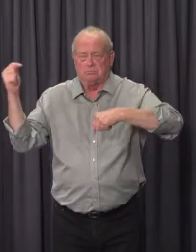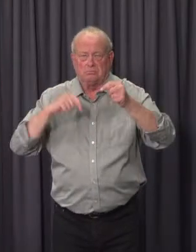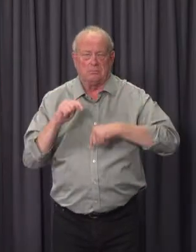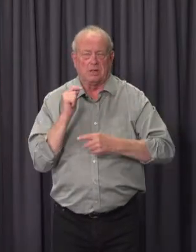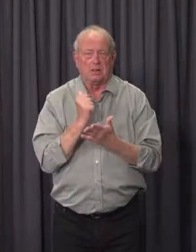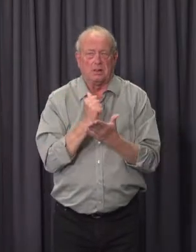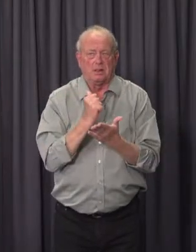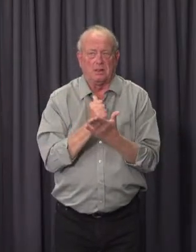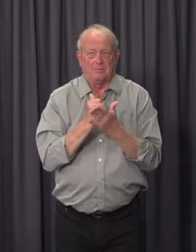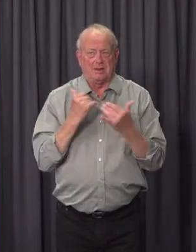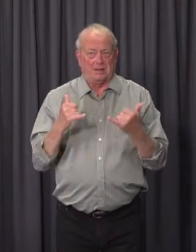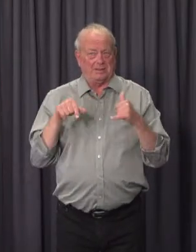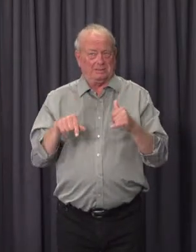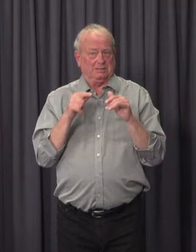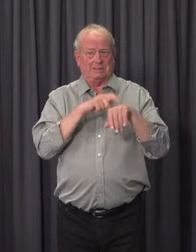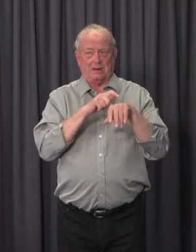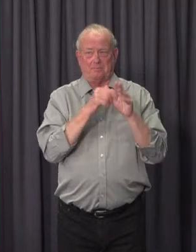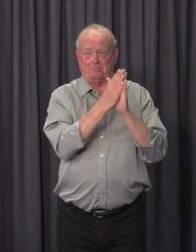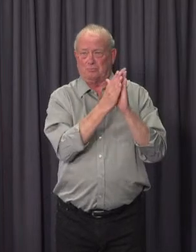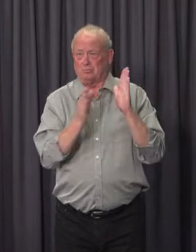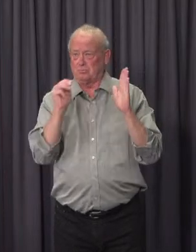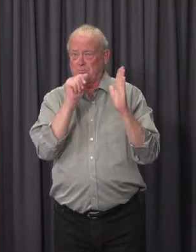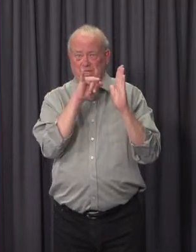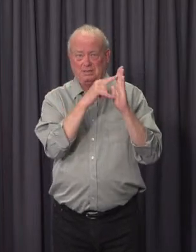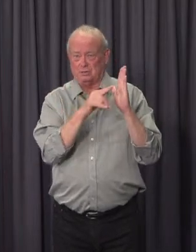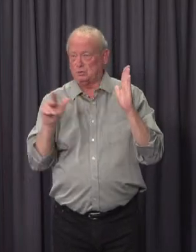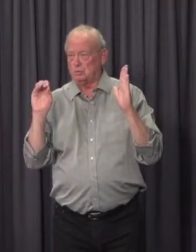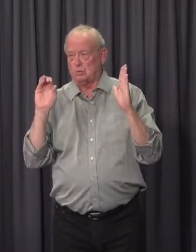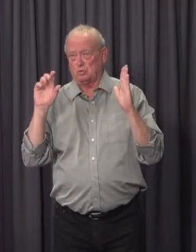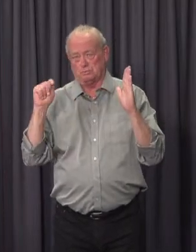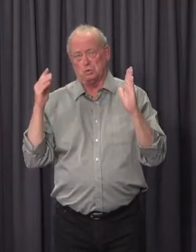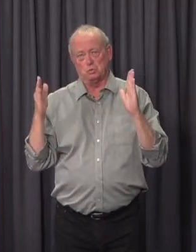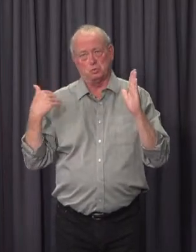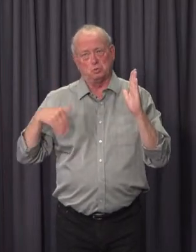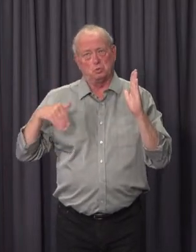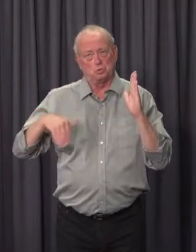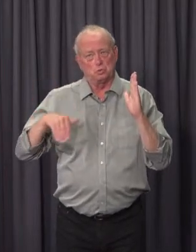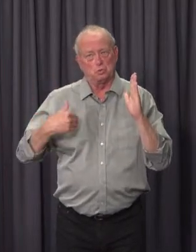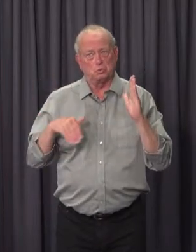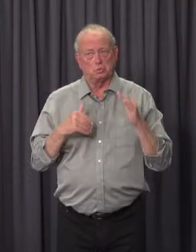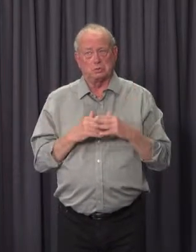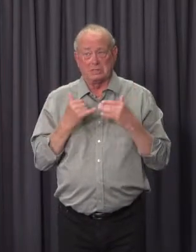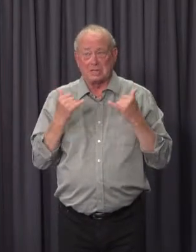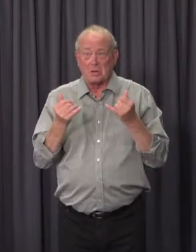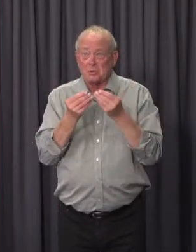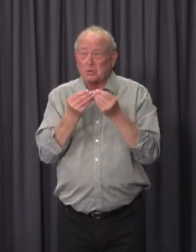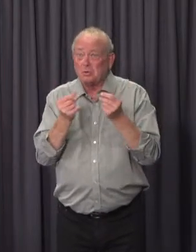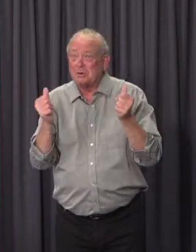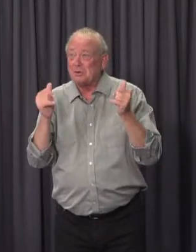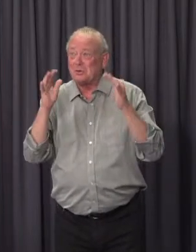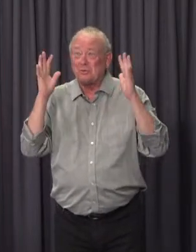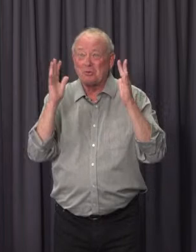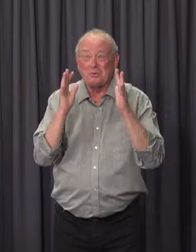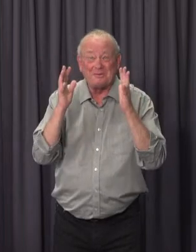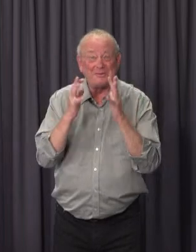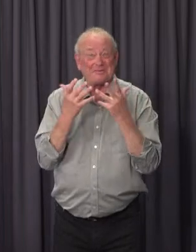over the coming months to extinguish the large, complex wildfires that we've had this year. Thank